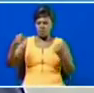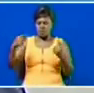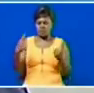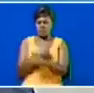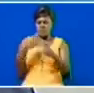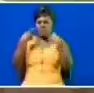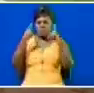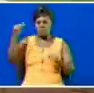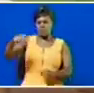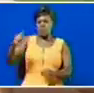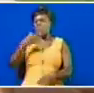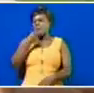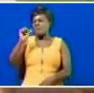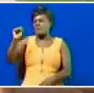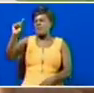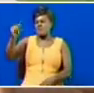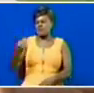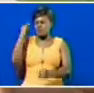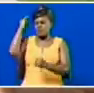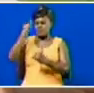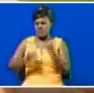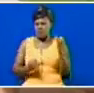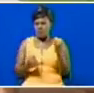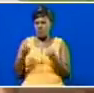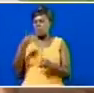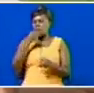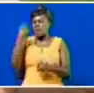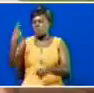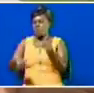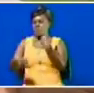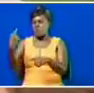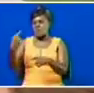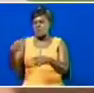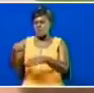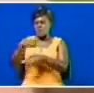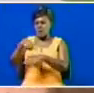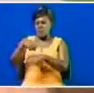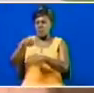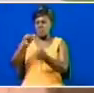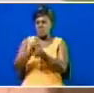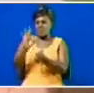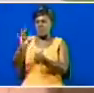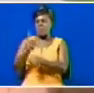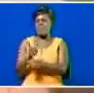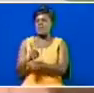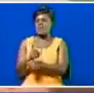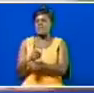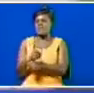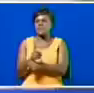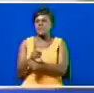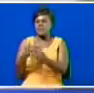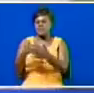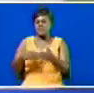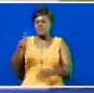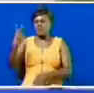result today. In the men's 5,000 final, Eric Kiptanui was crowned the winner after clocking 13 minutes, 34.4 seconds. Ahead